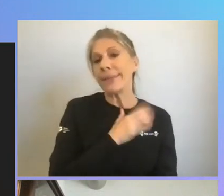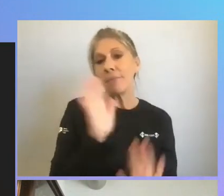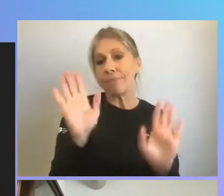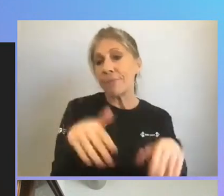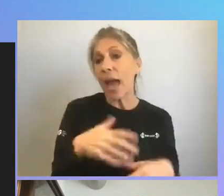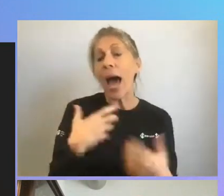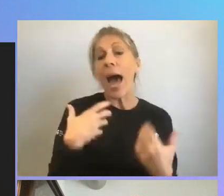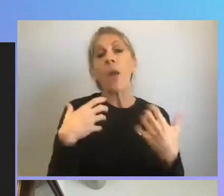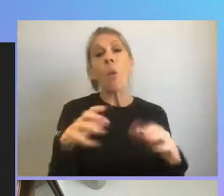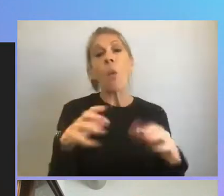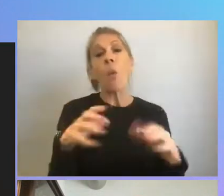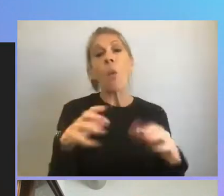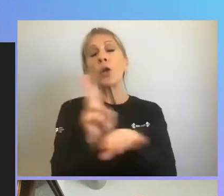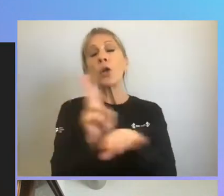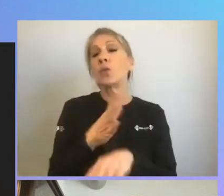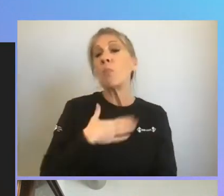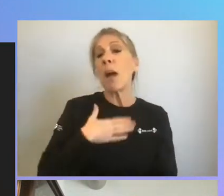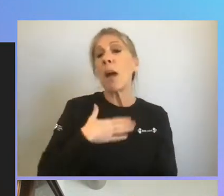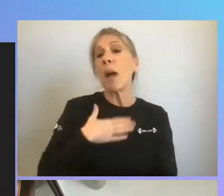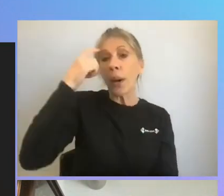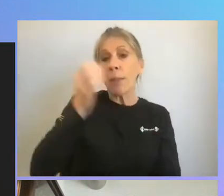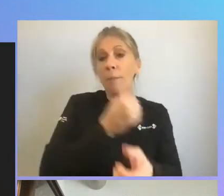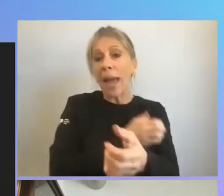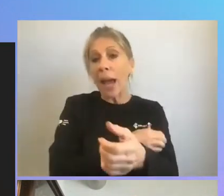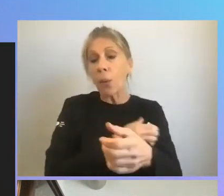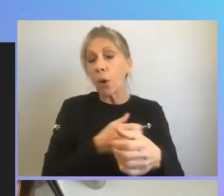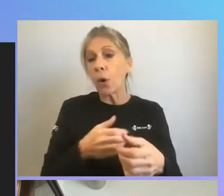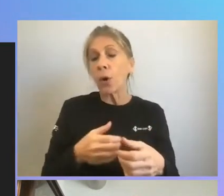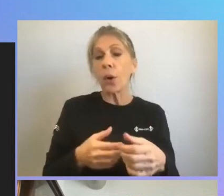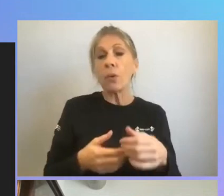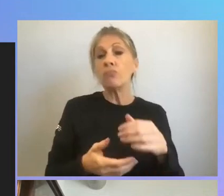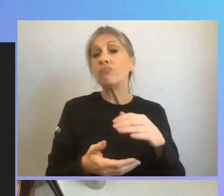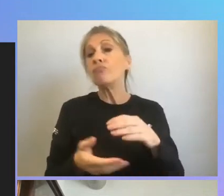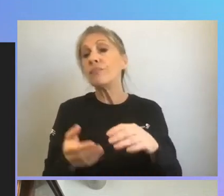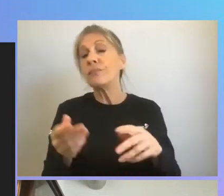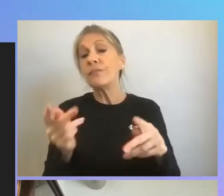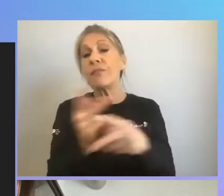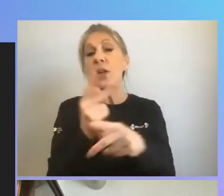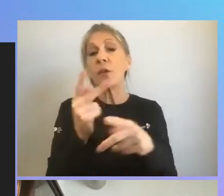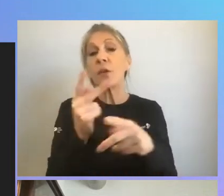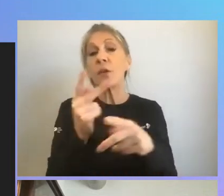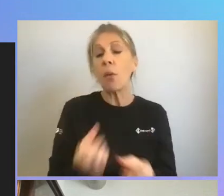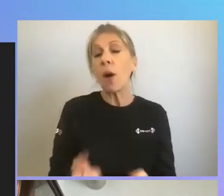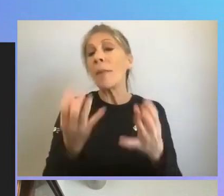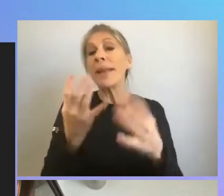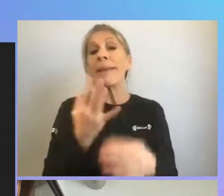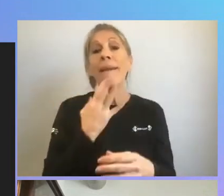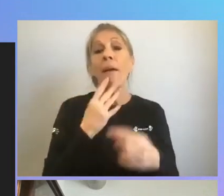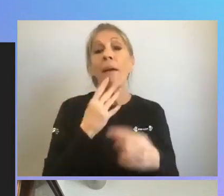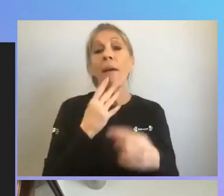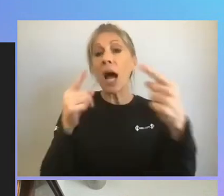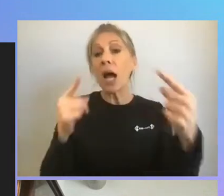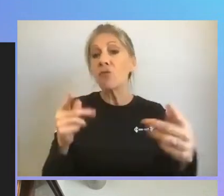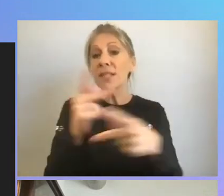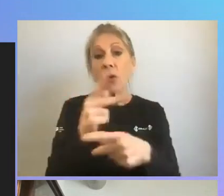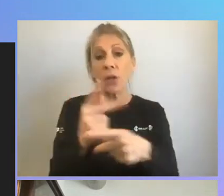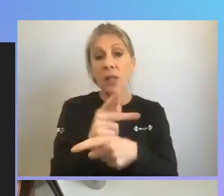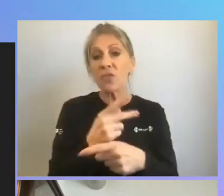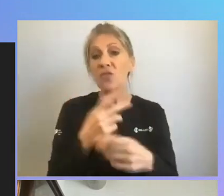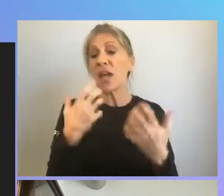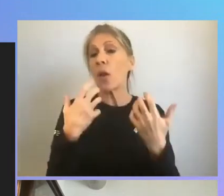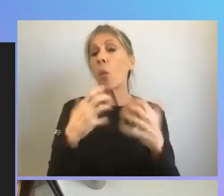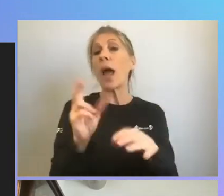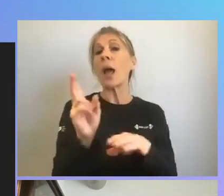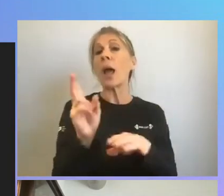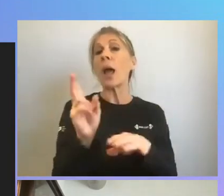want to spend all my brain power on running about 2,000 color contrast calculations. So I'm going to